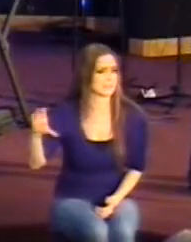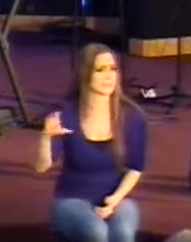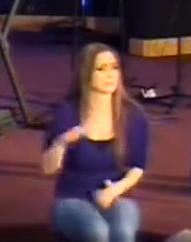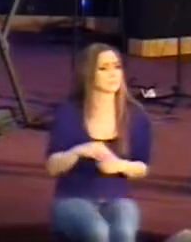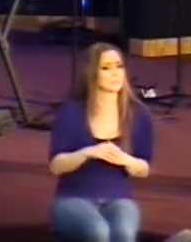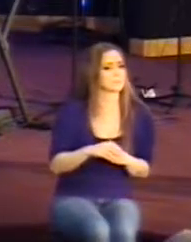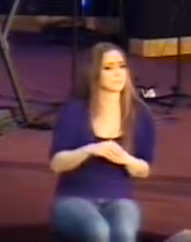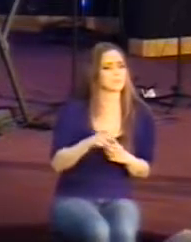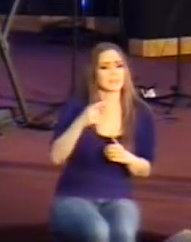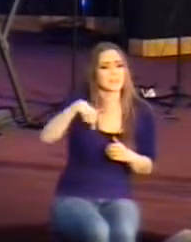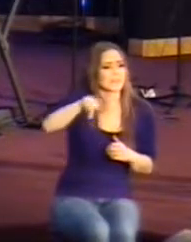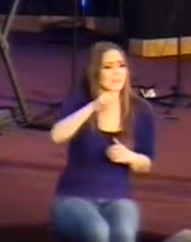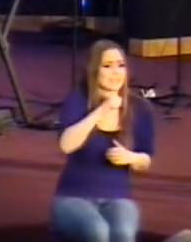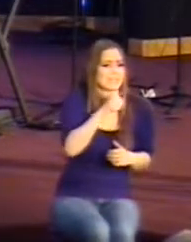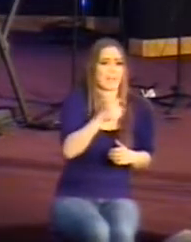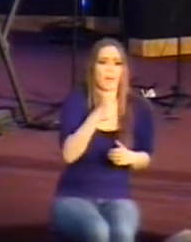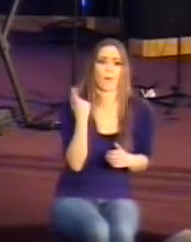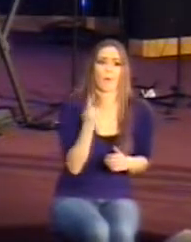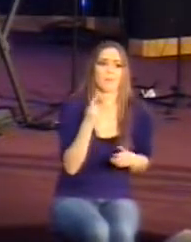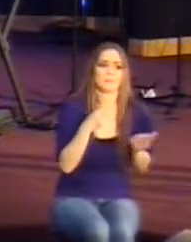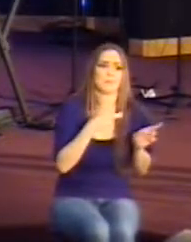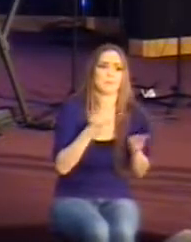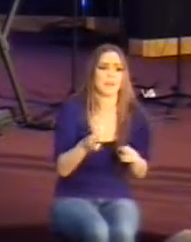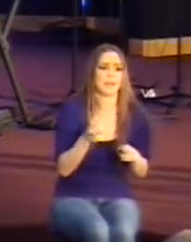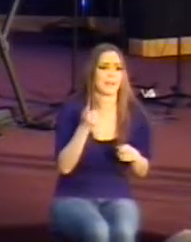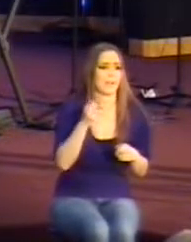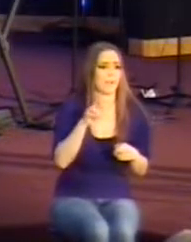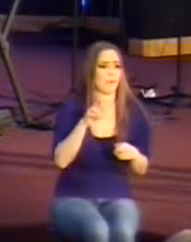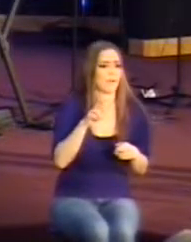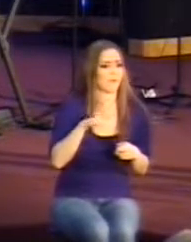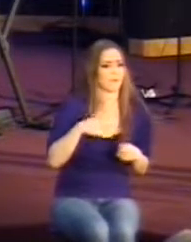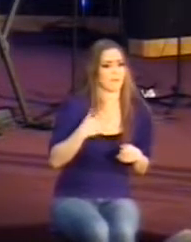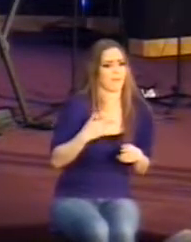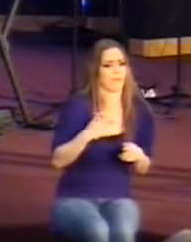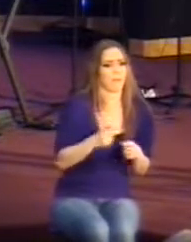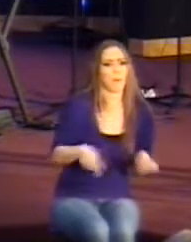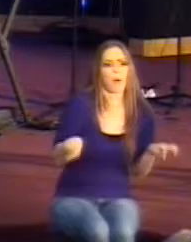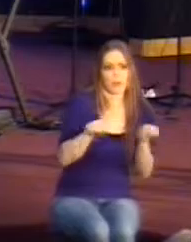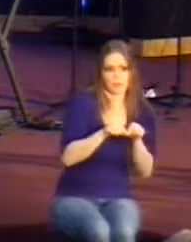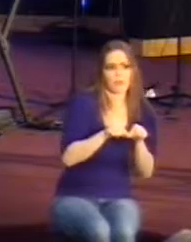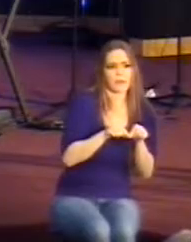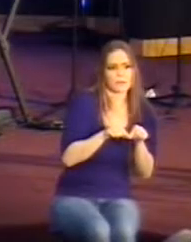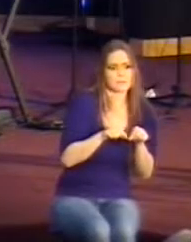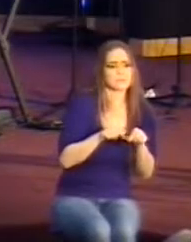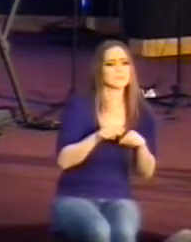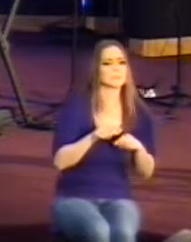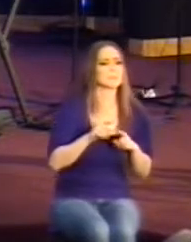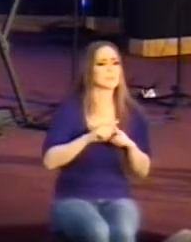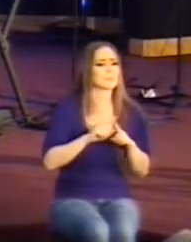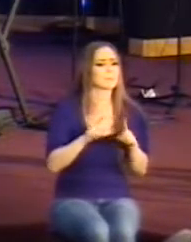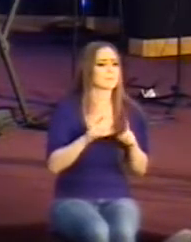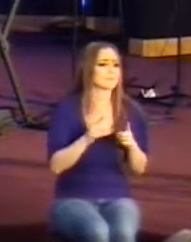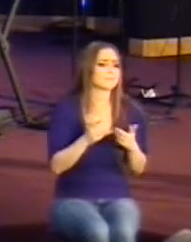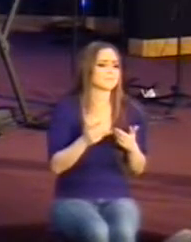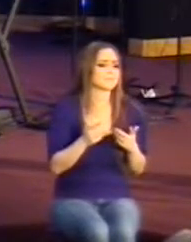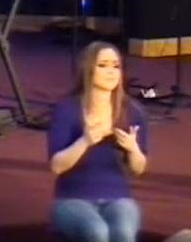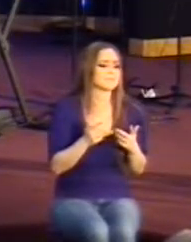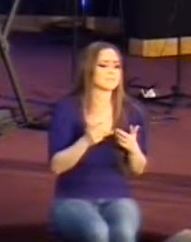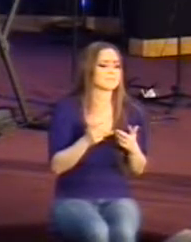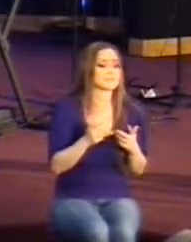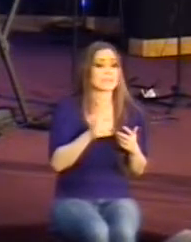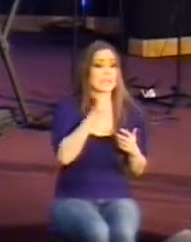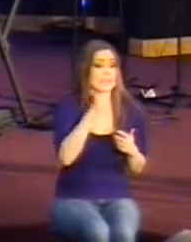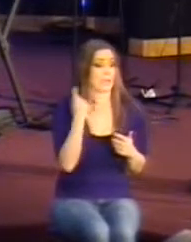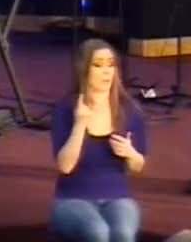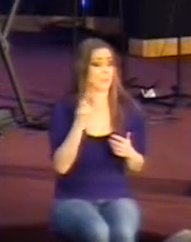You're not always going to feel ready or qualified. I didn't. You will not always feel